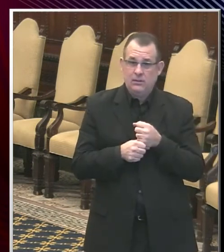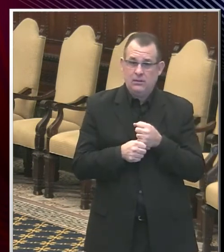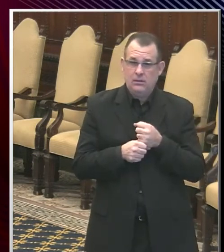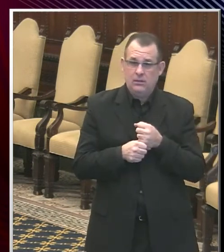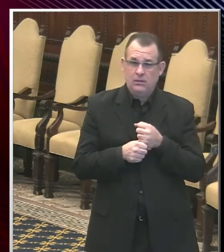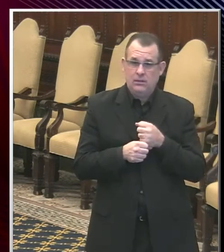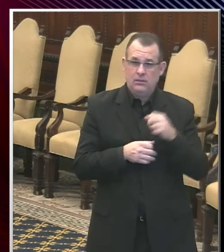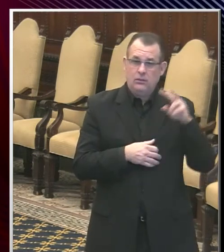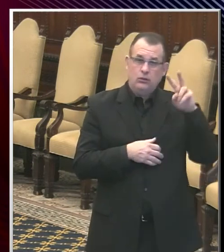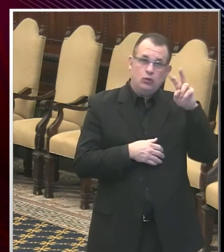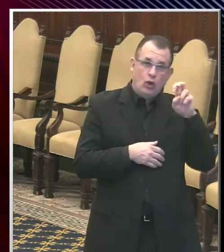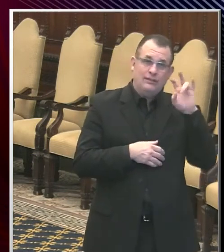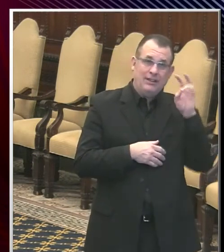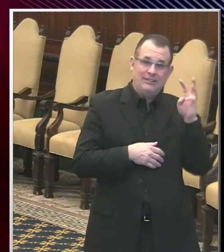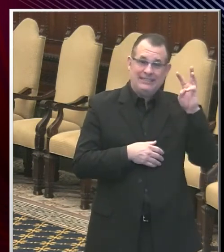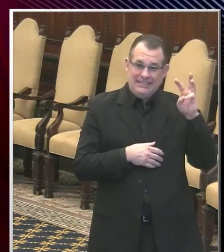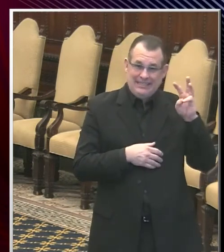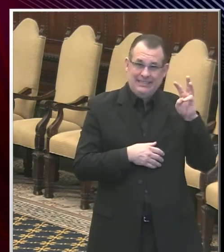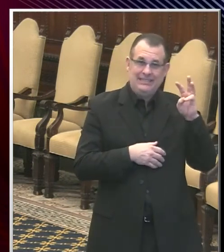$276 million